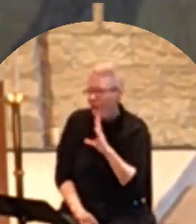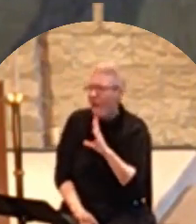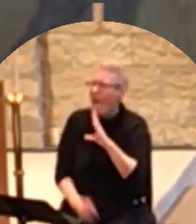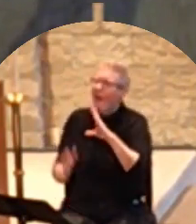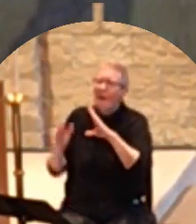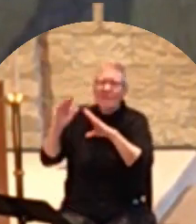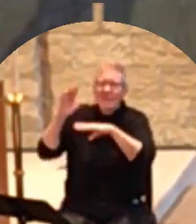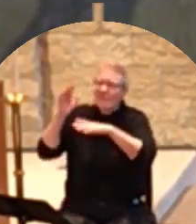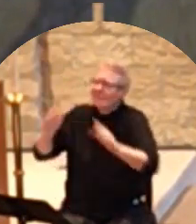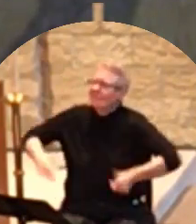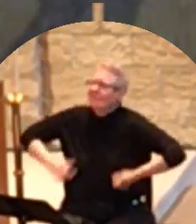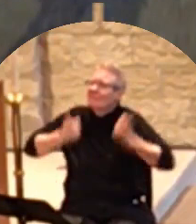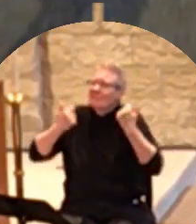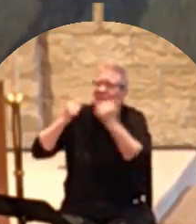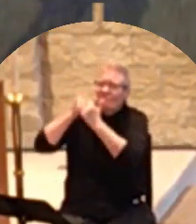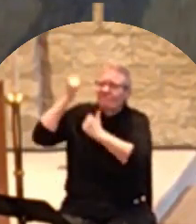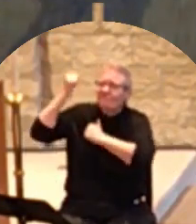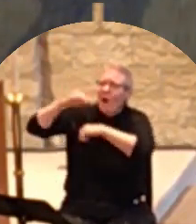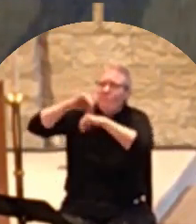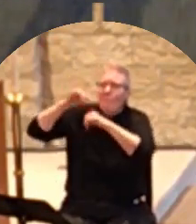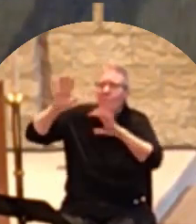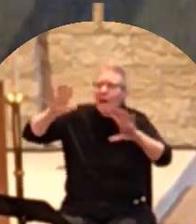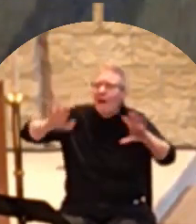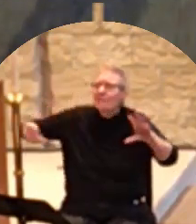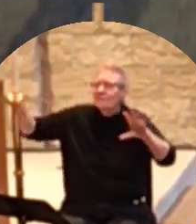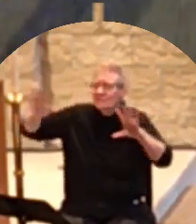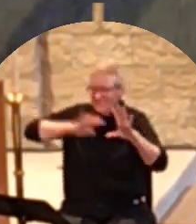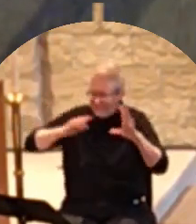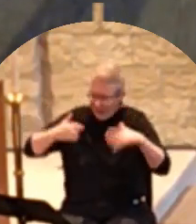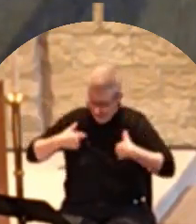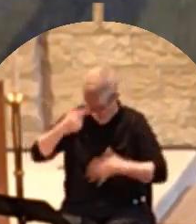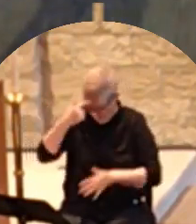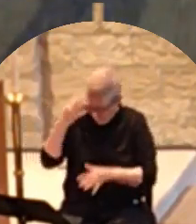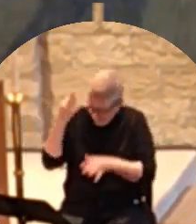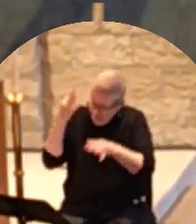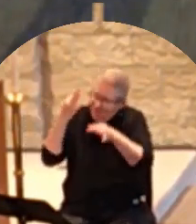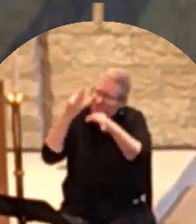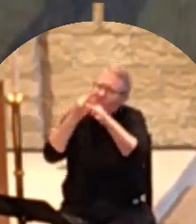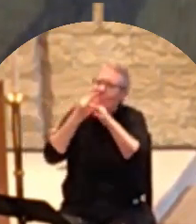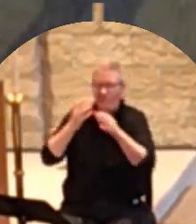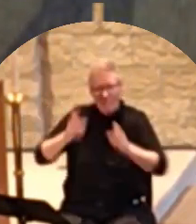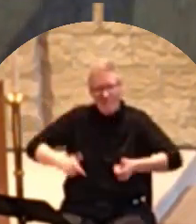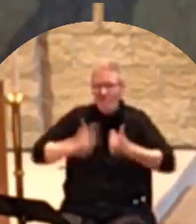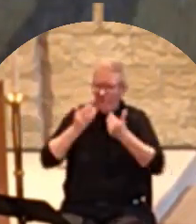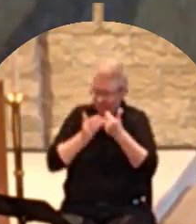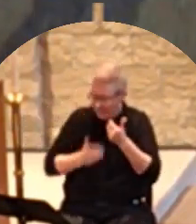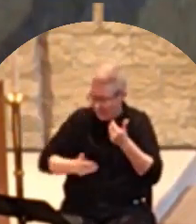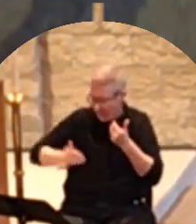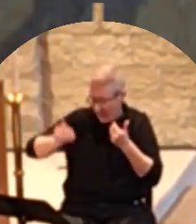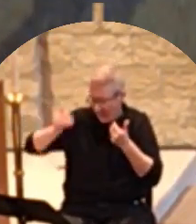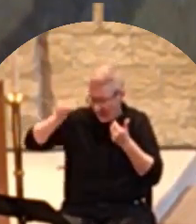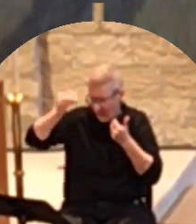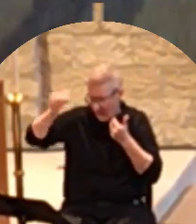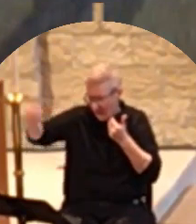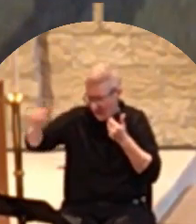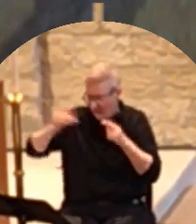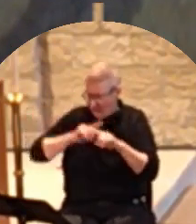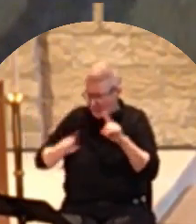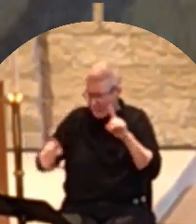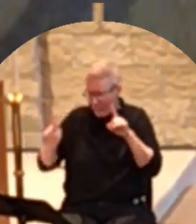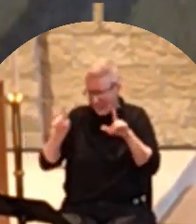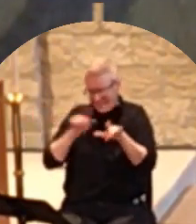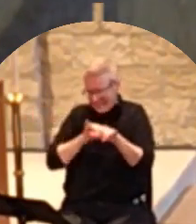Have your faith in the ever after while each of us holds inside the map to the